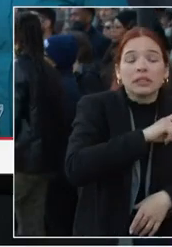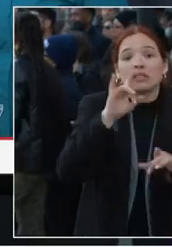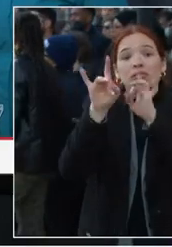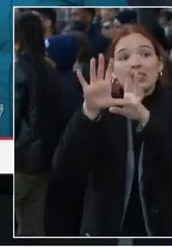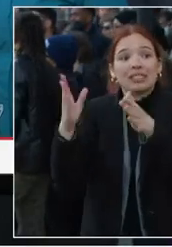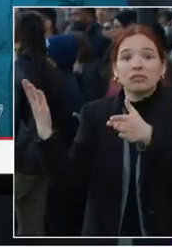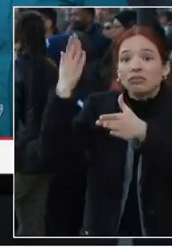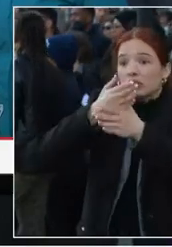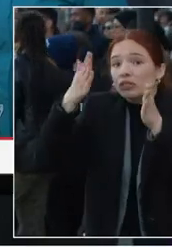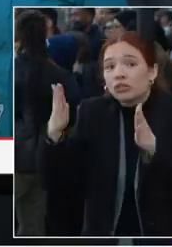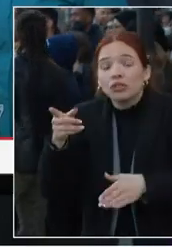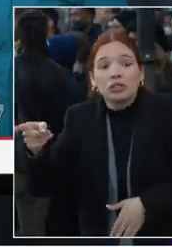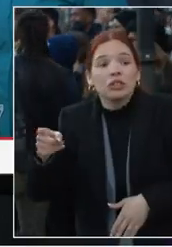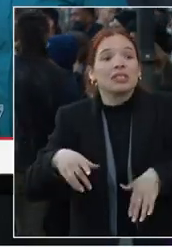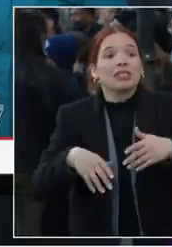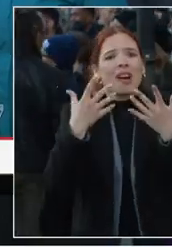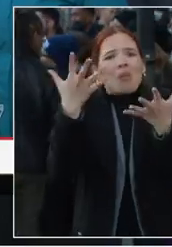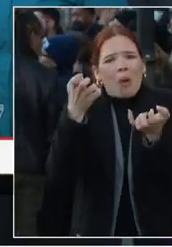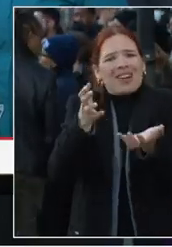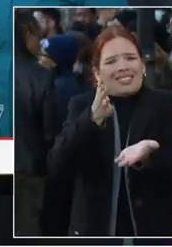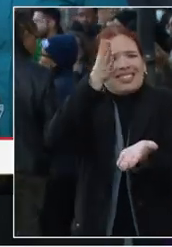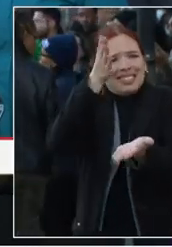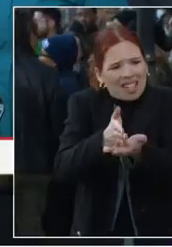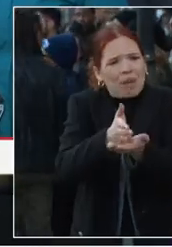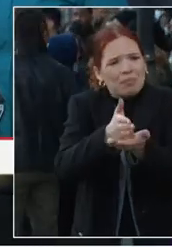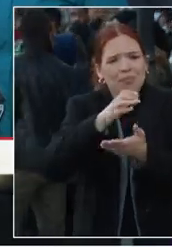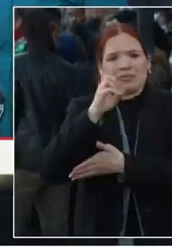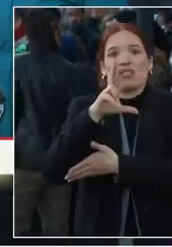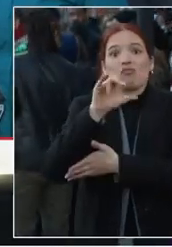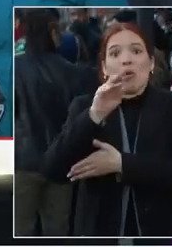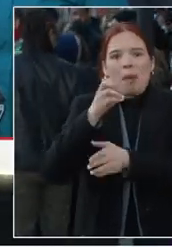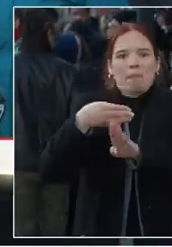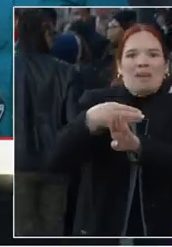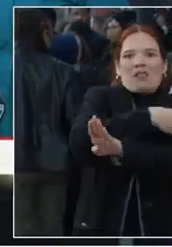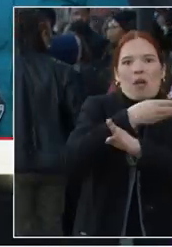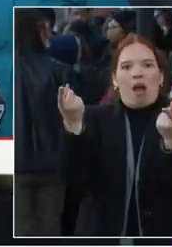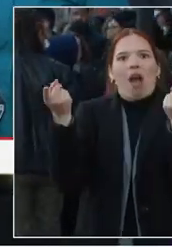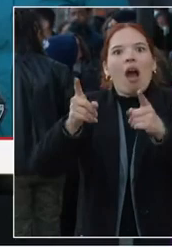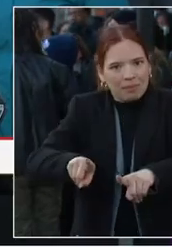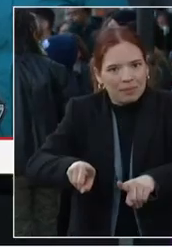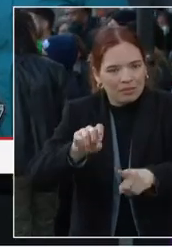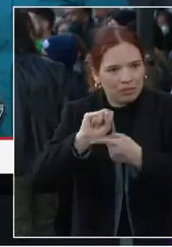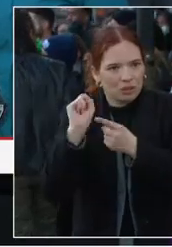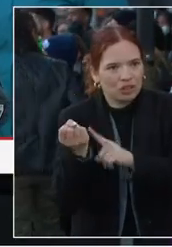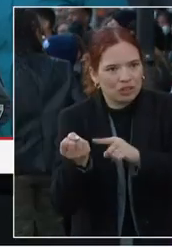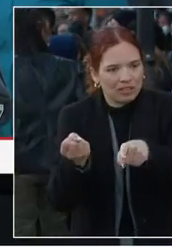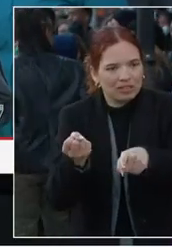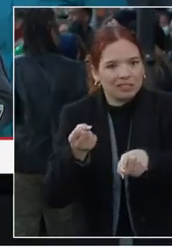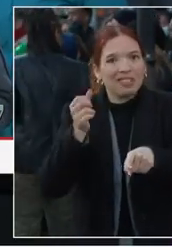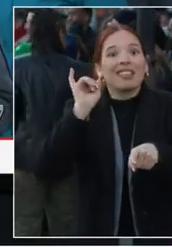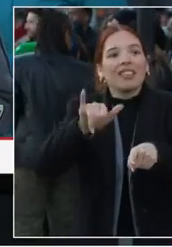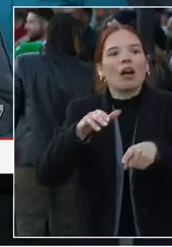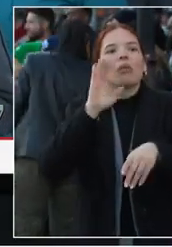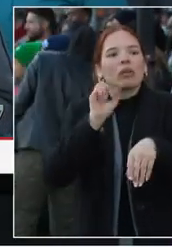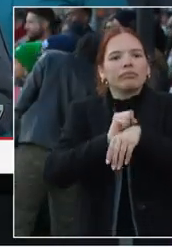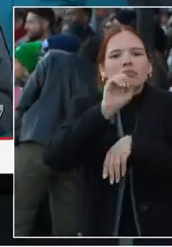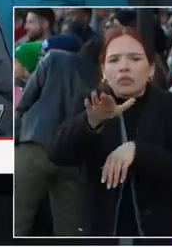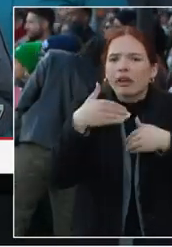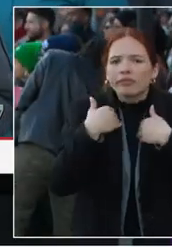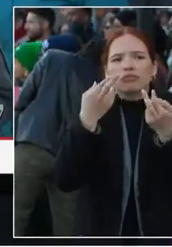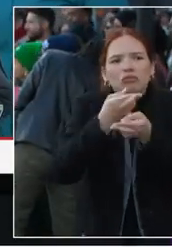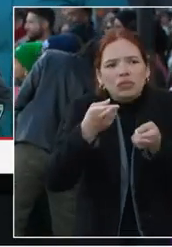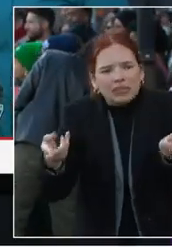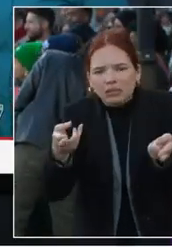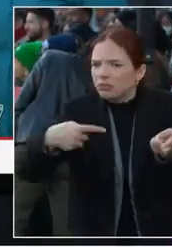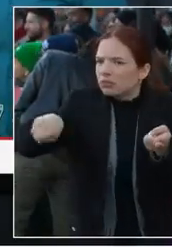we're stopping crime before it happens, but certainly deploying resources where we need them. When I drove up, I saw a